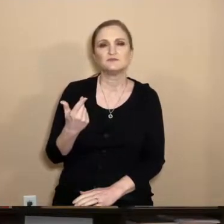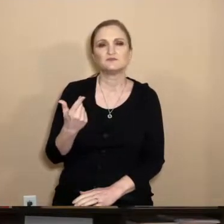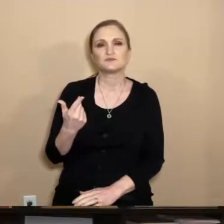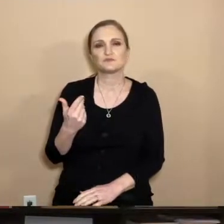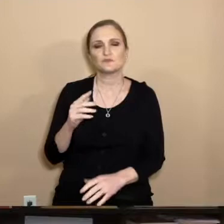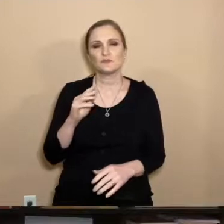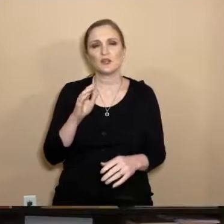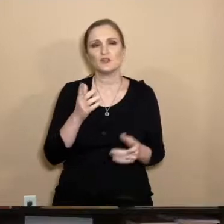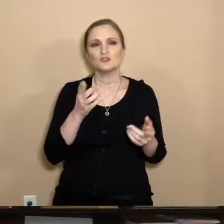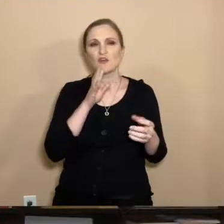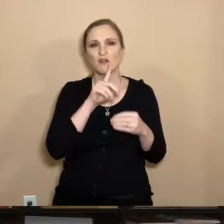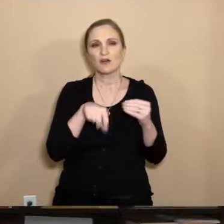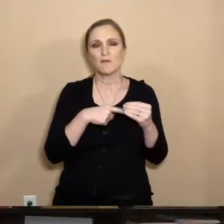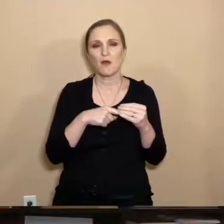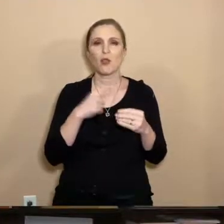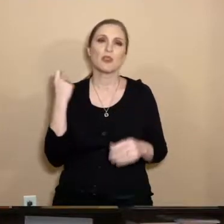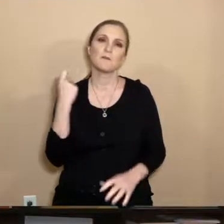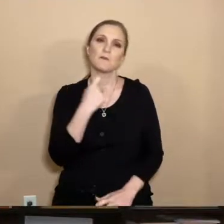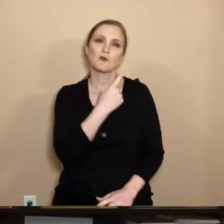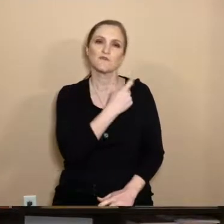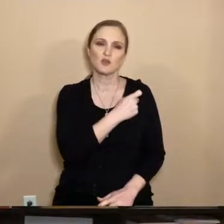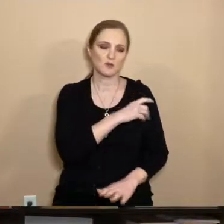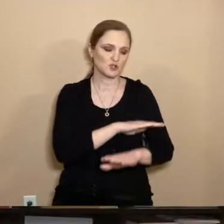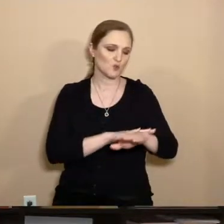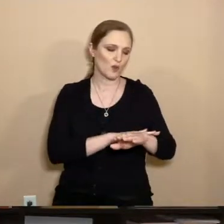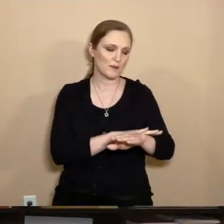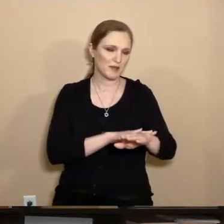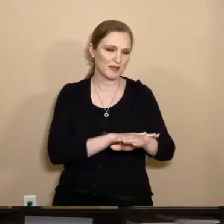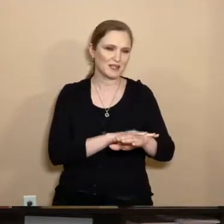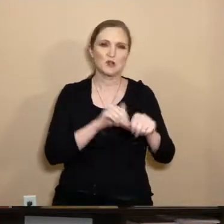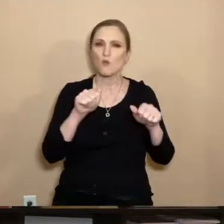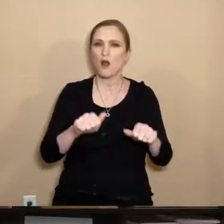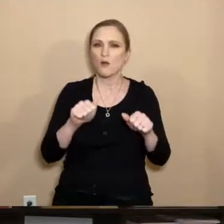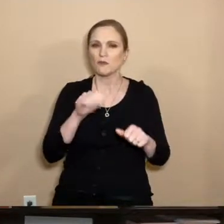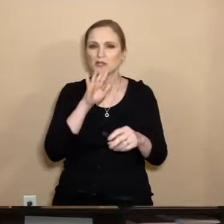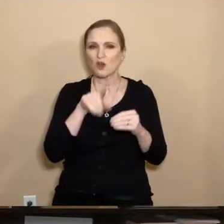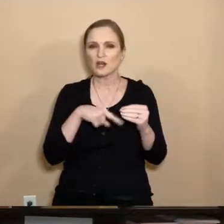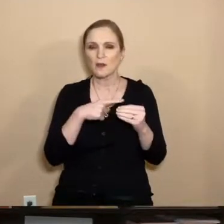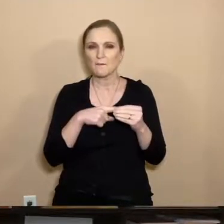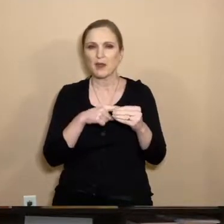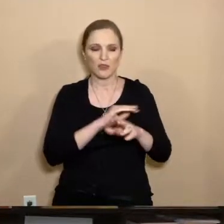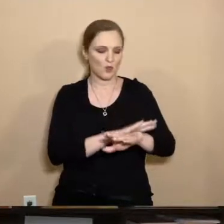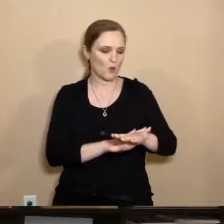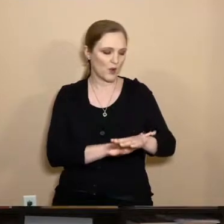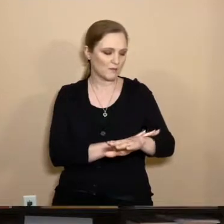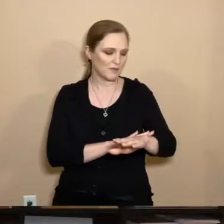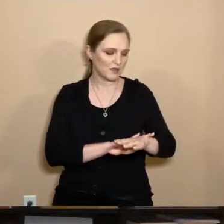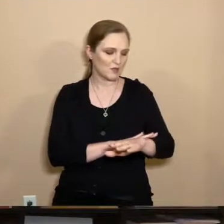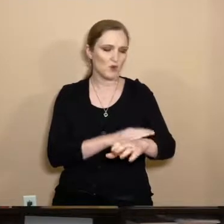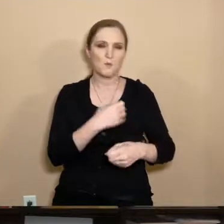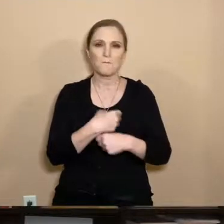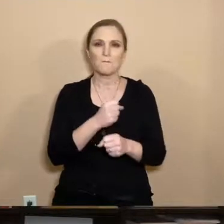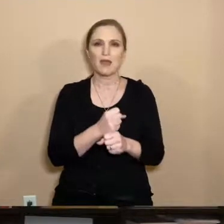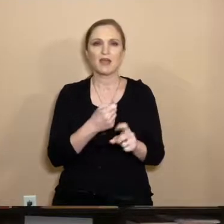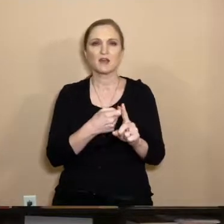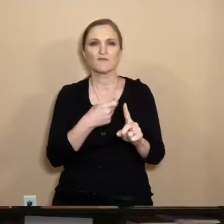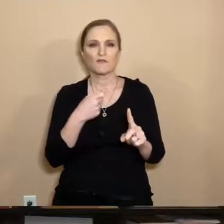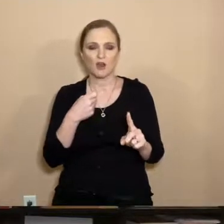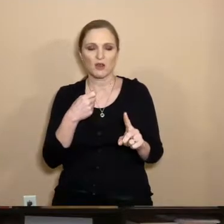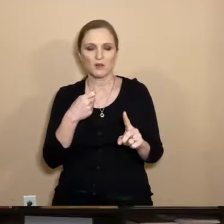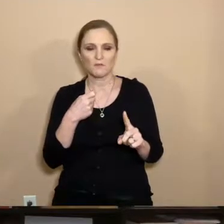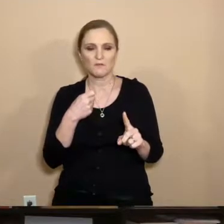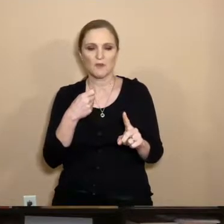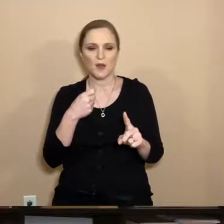he's talking about the perfumer's ointment, he's most likely talking about an ointment that would have been made up of